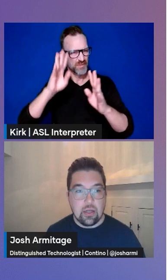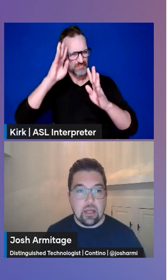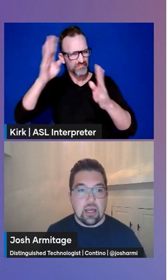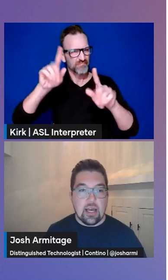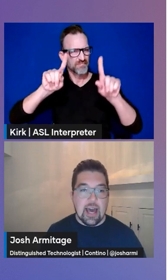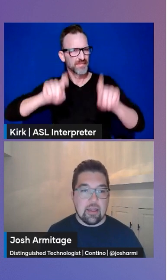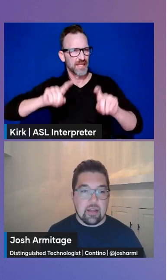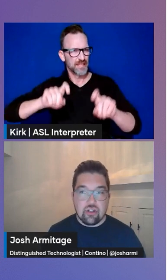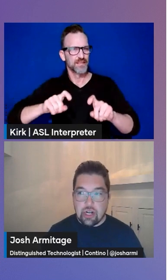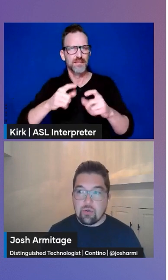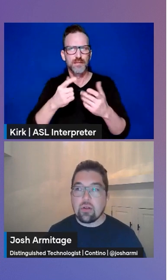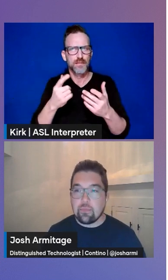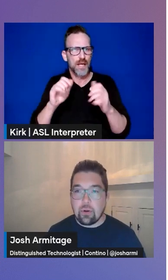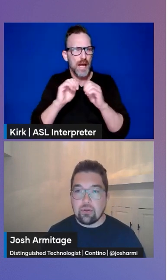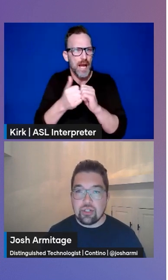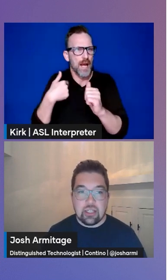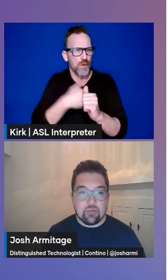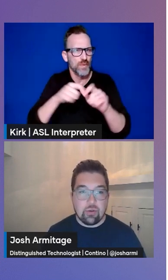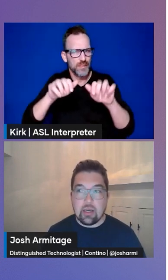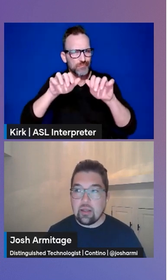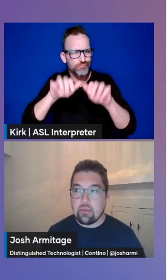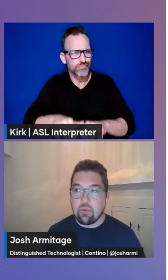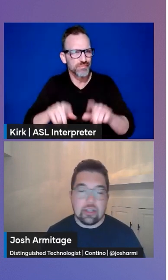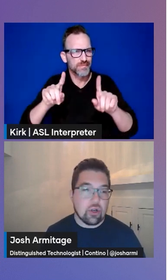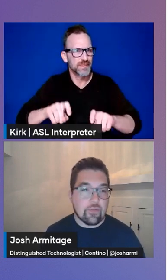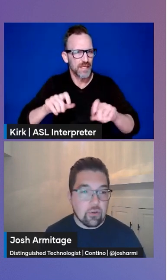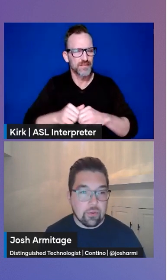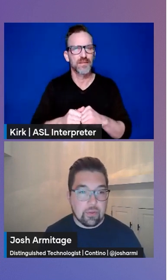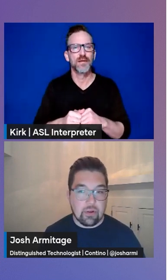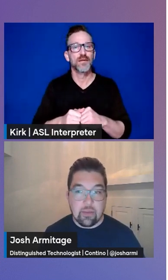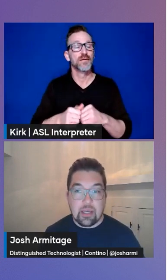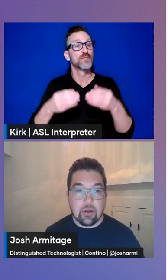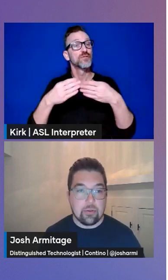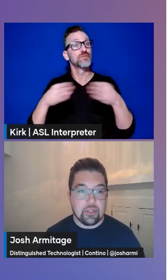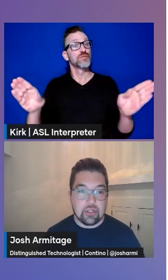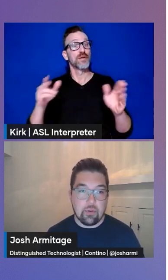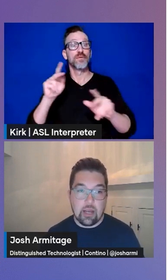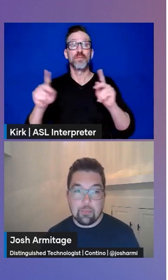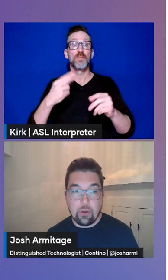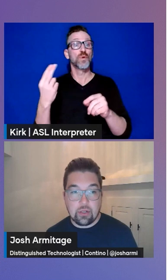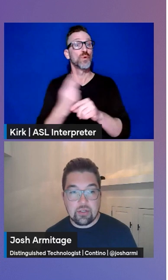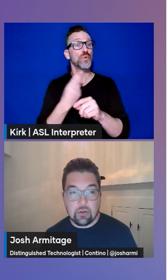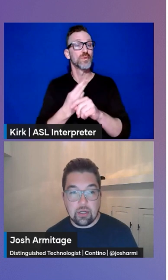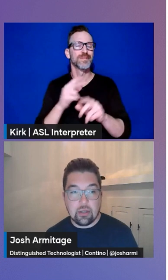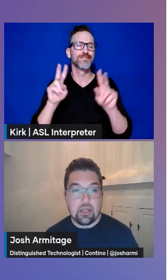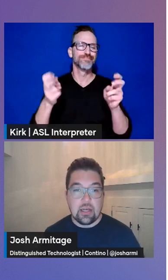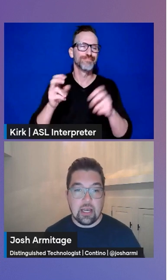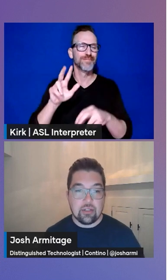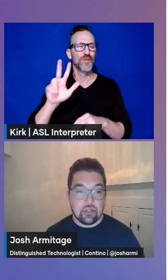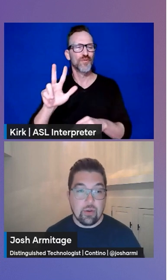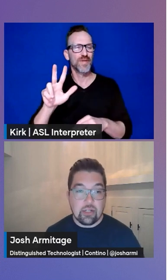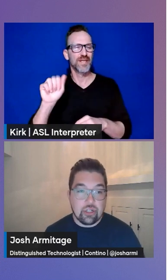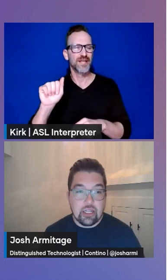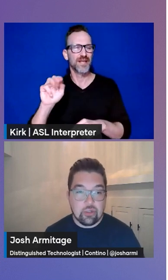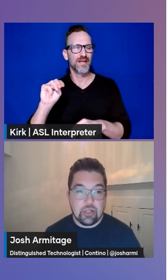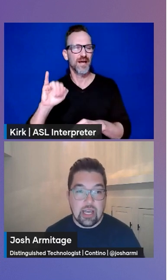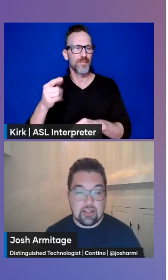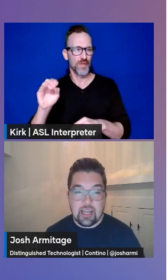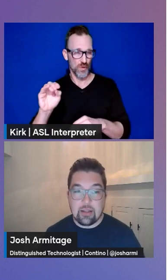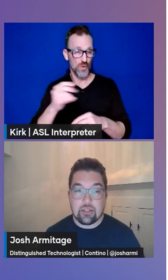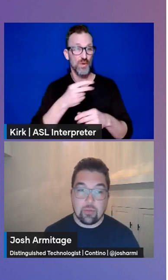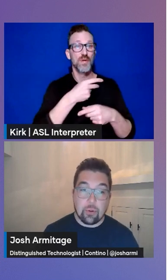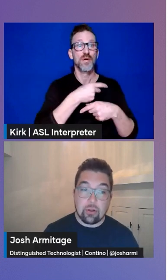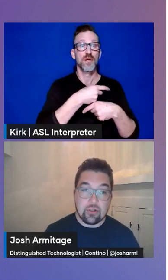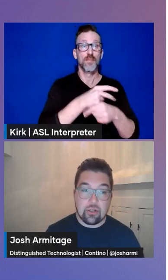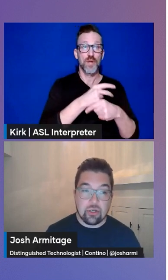written? And the general approach is with what is often called three amigos. So a product owner and two engineers would get